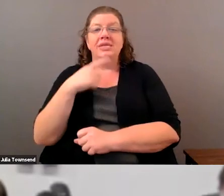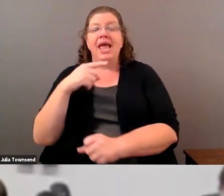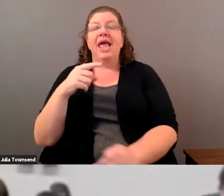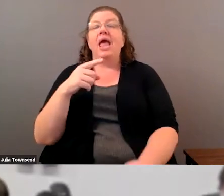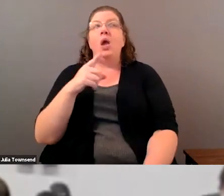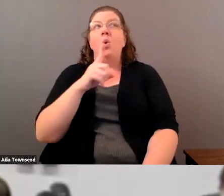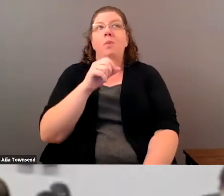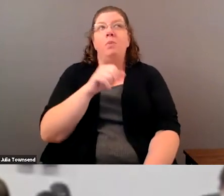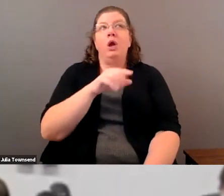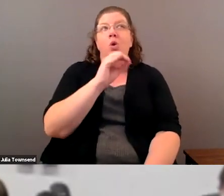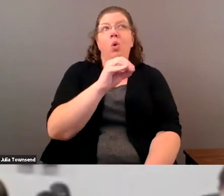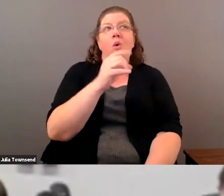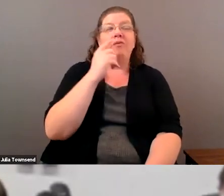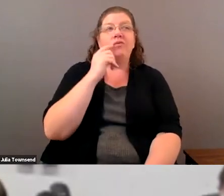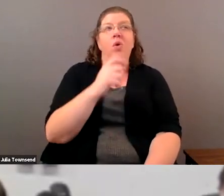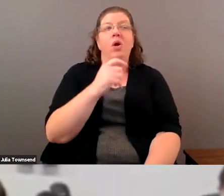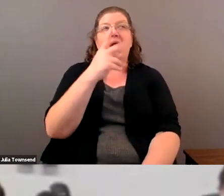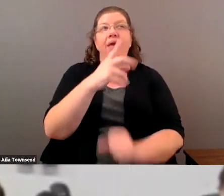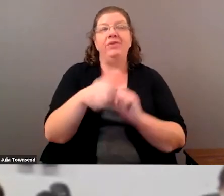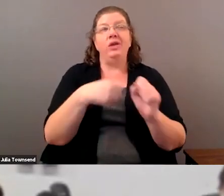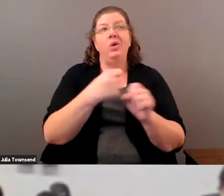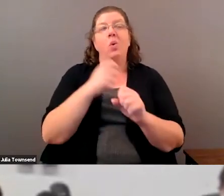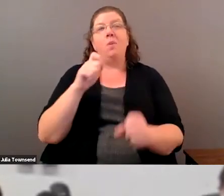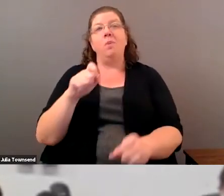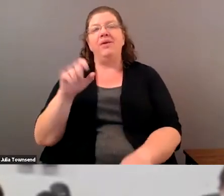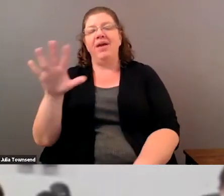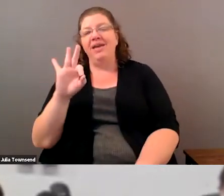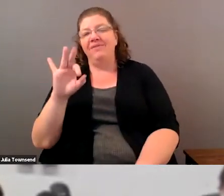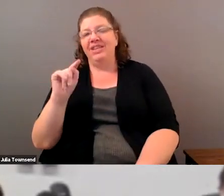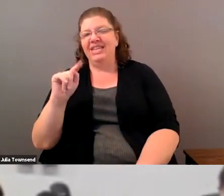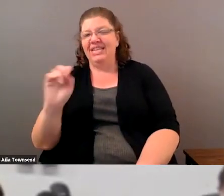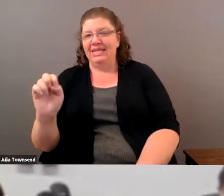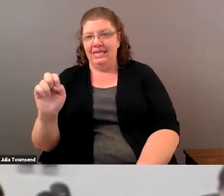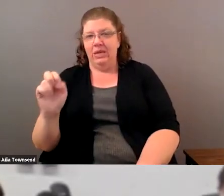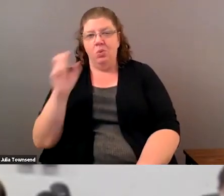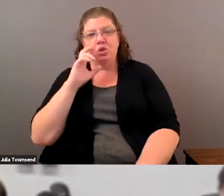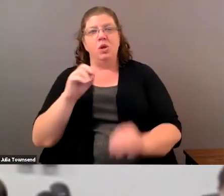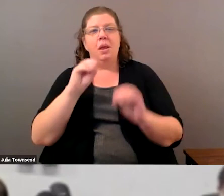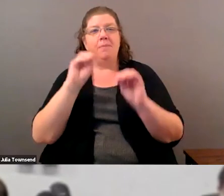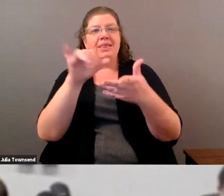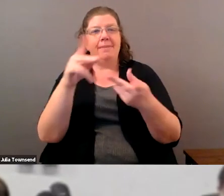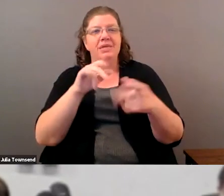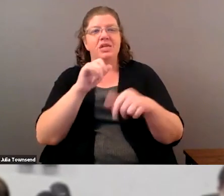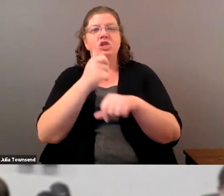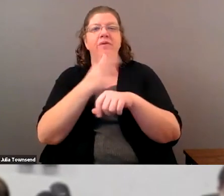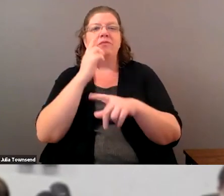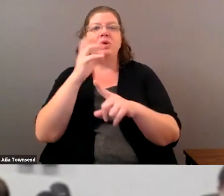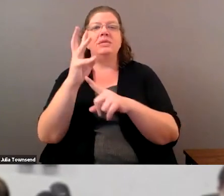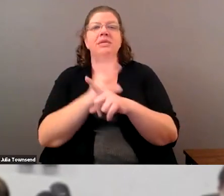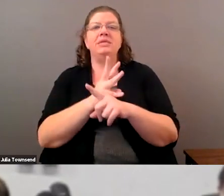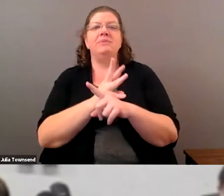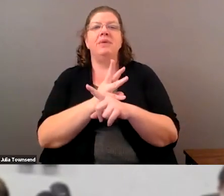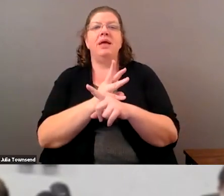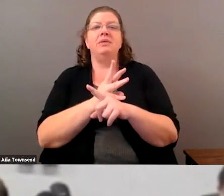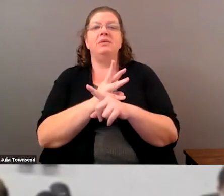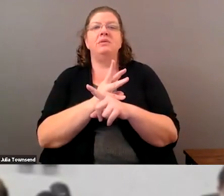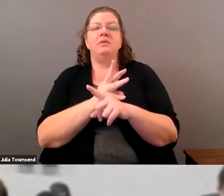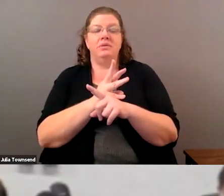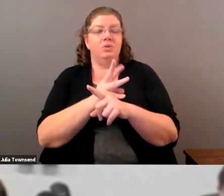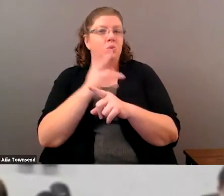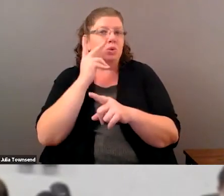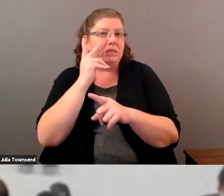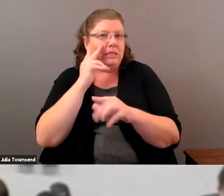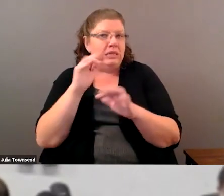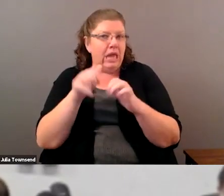a year or 0.5 FTE. We just wanted to put that position in place for 6 months, see how that